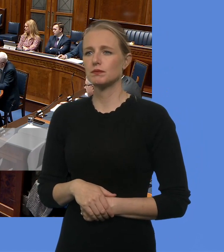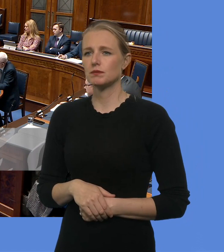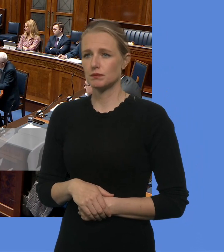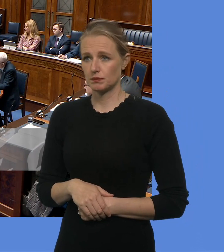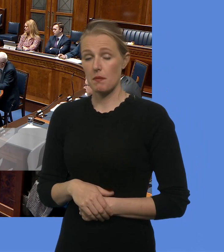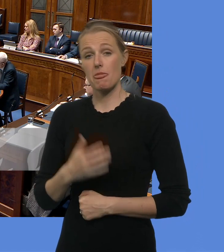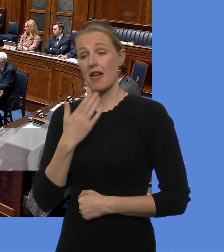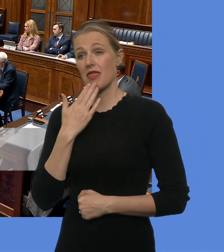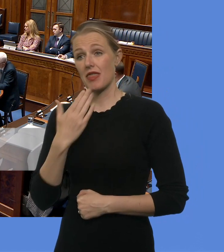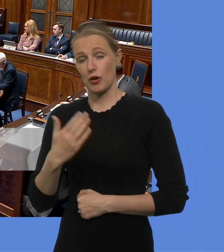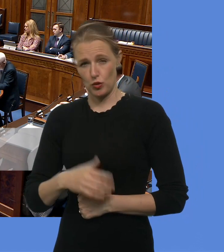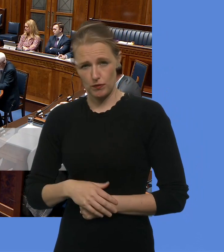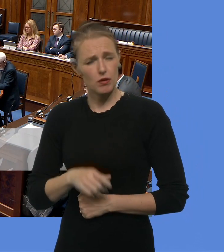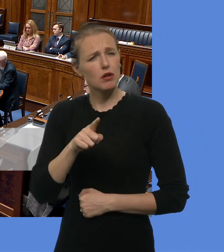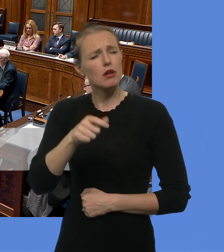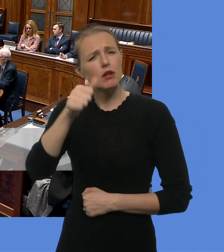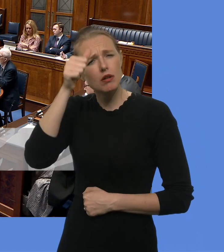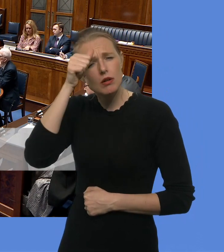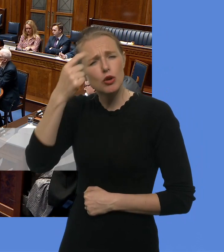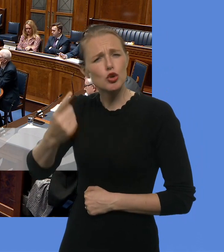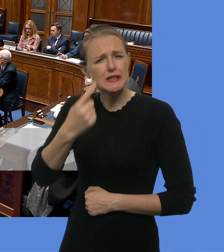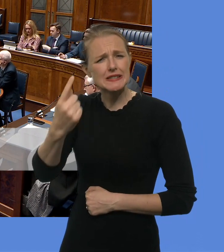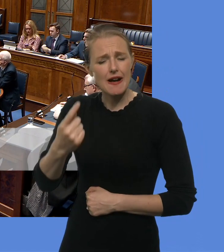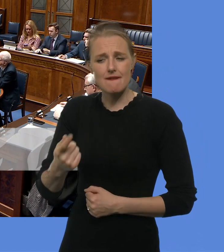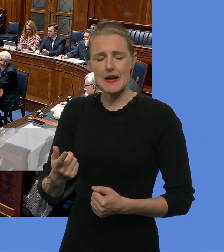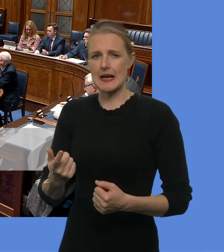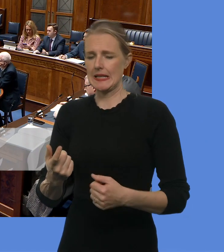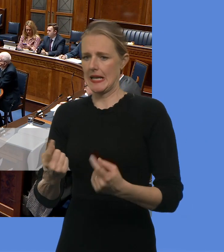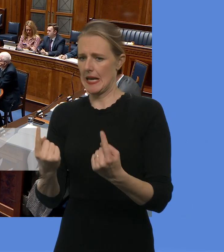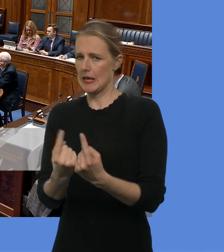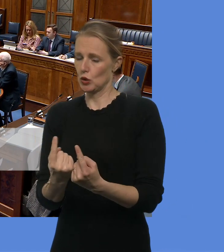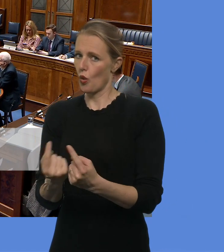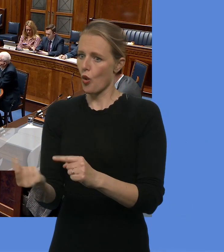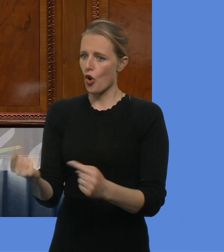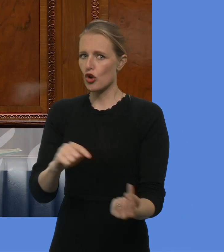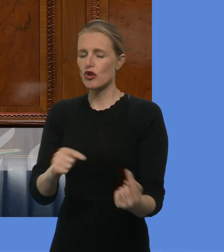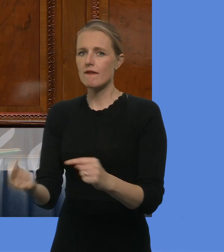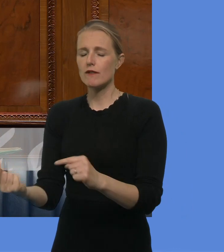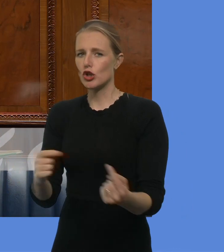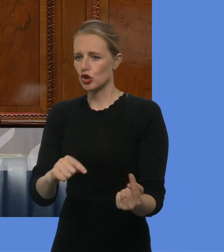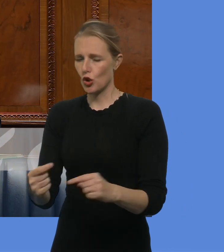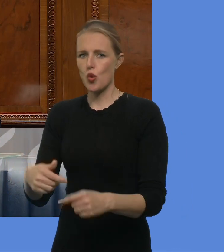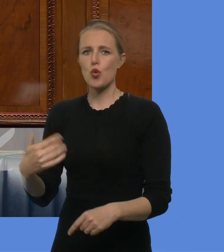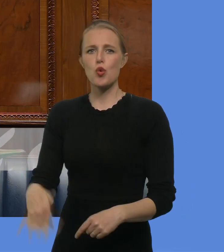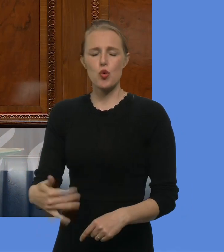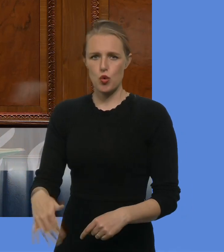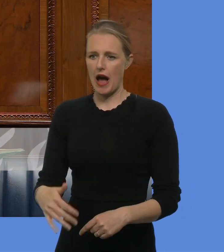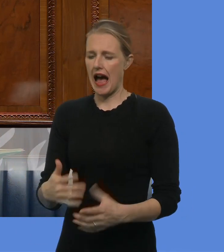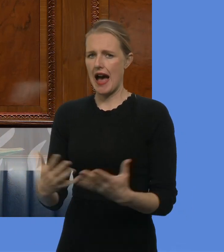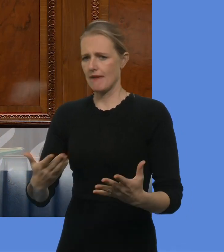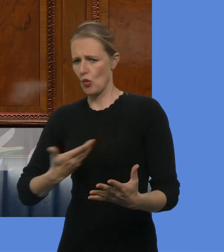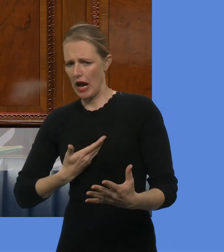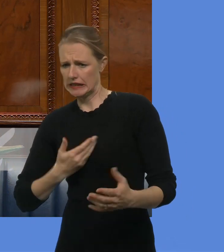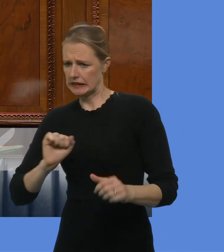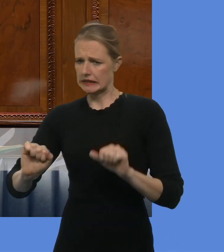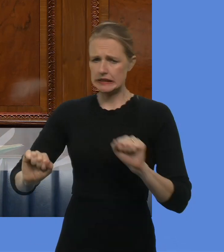Mr Speaker, the Minister will be aware that these are difficult and controversial issues, often involving competing rights. Could I ask the Minister if she will give